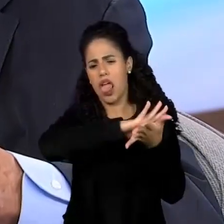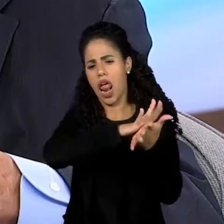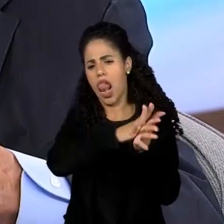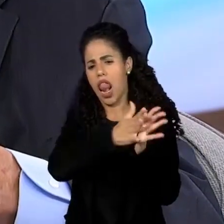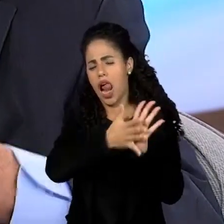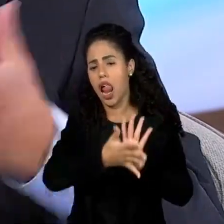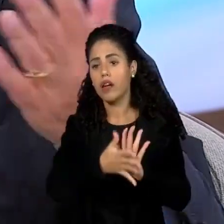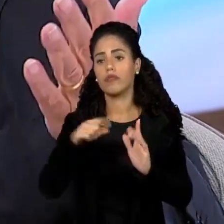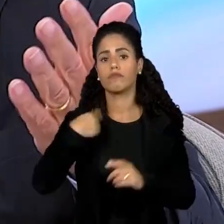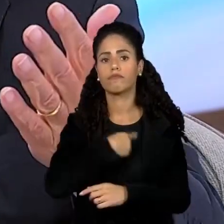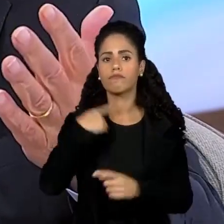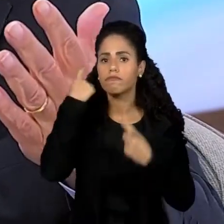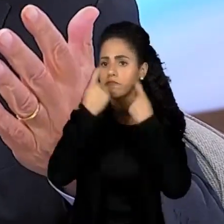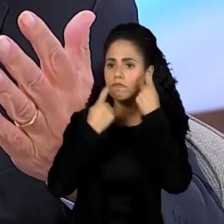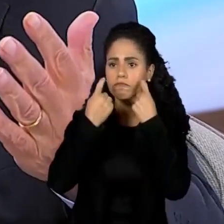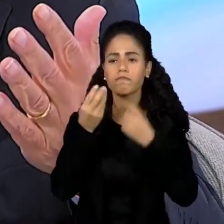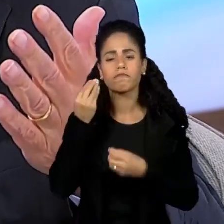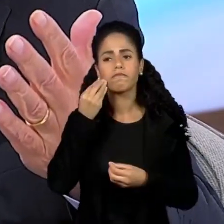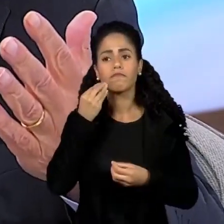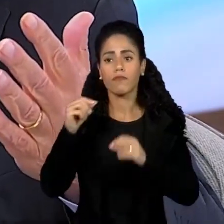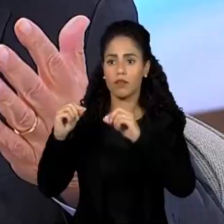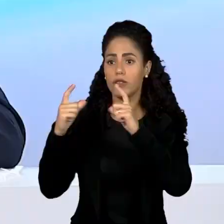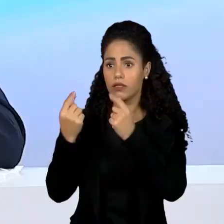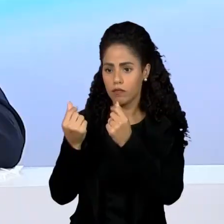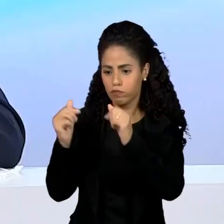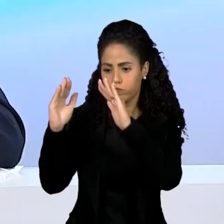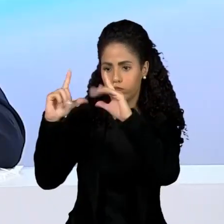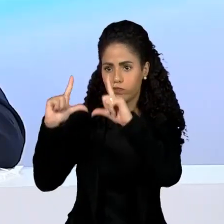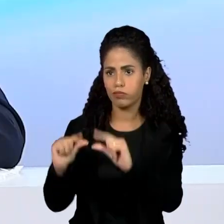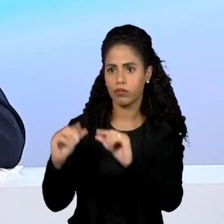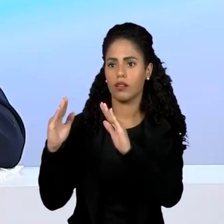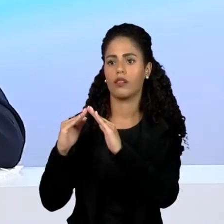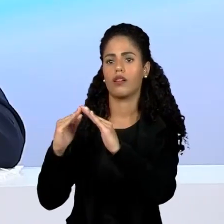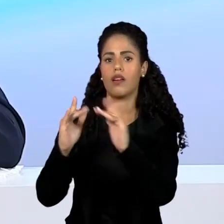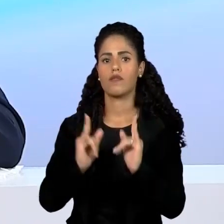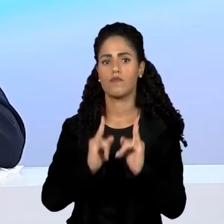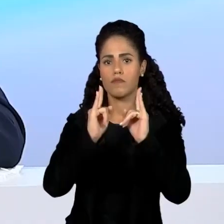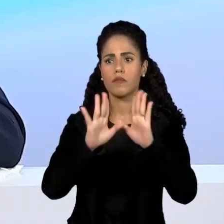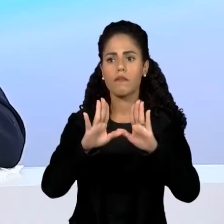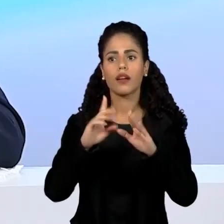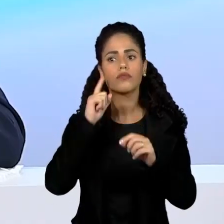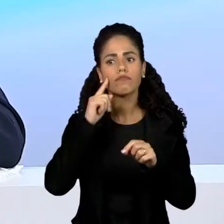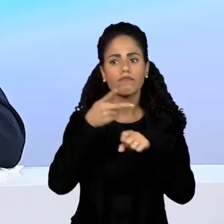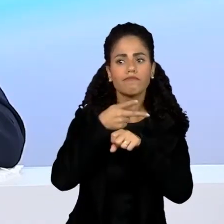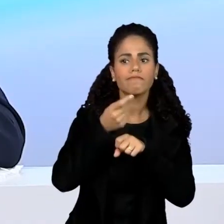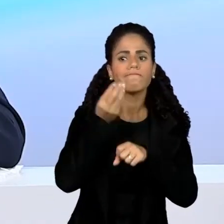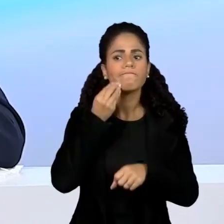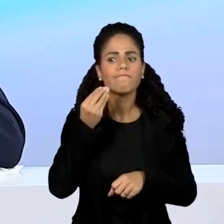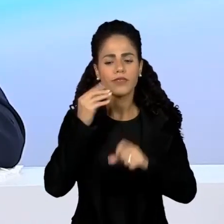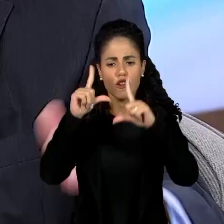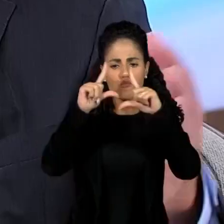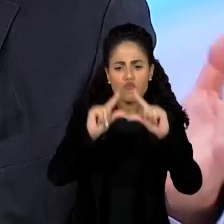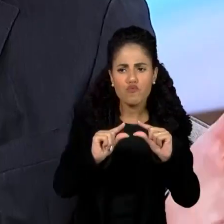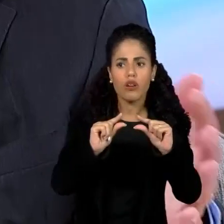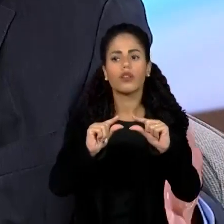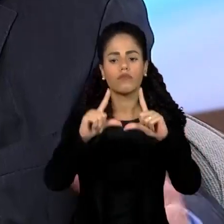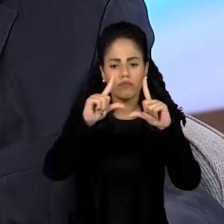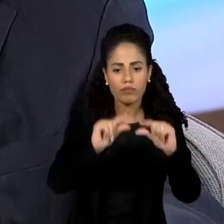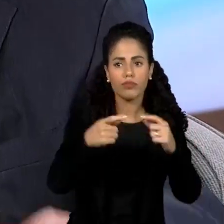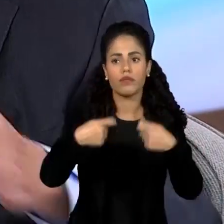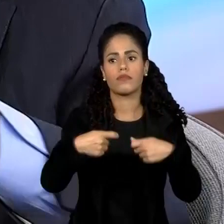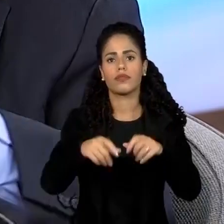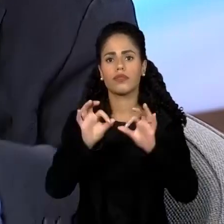people, demand for housing should go down. And if demand goes down, the prices should go down. What